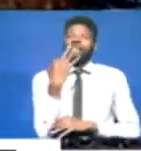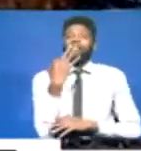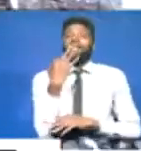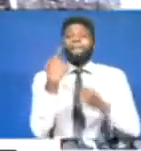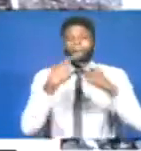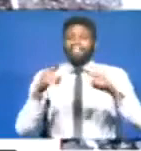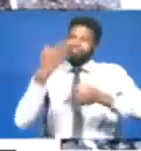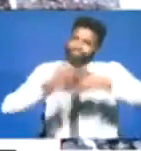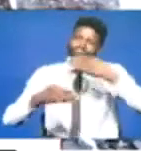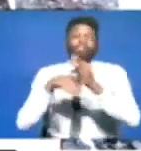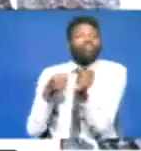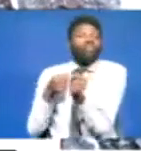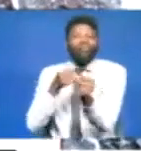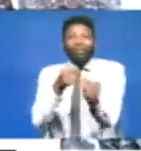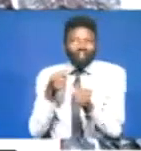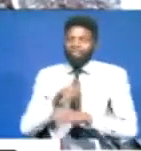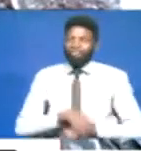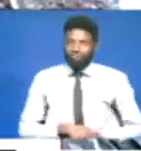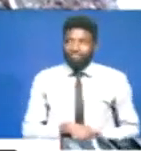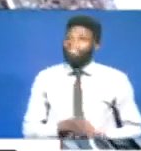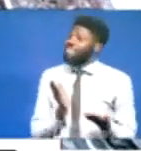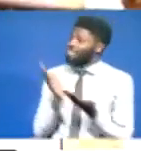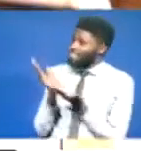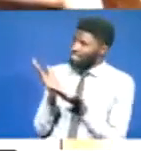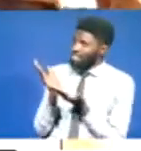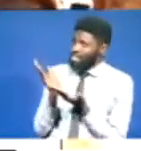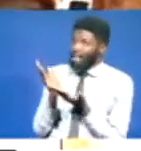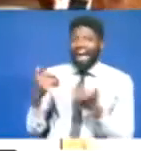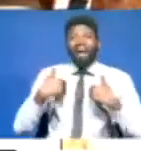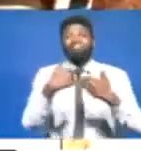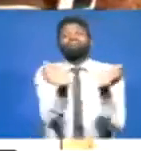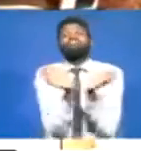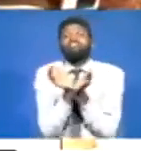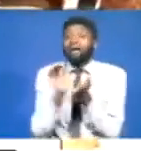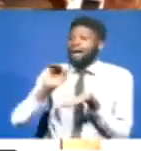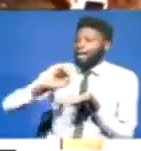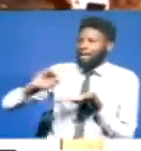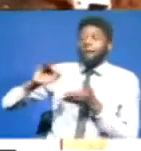The only semblance of life being this cooking pot,